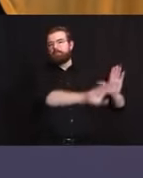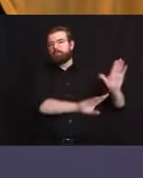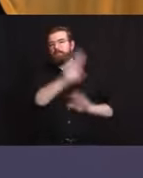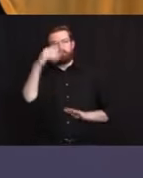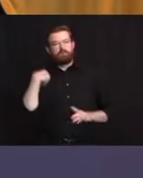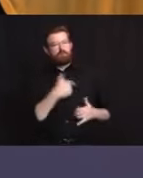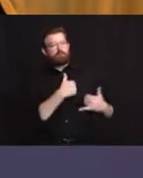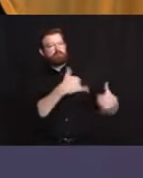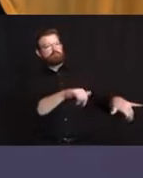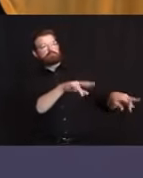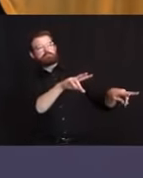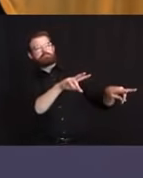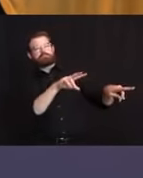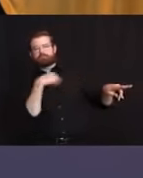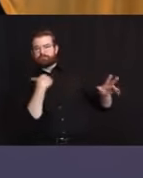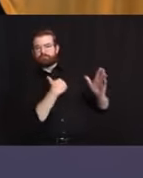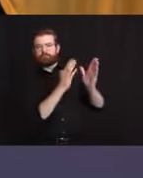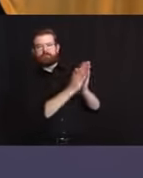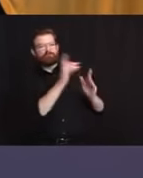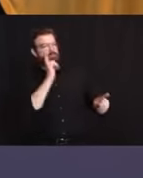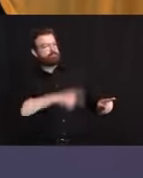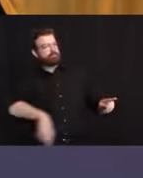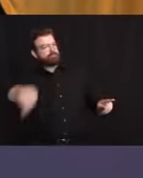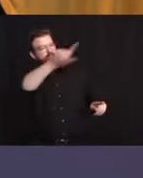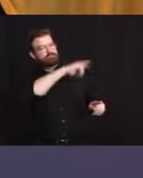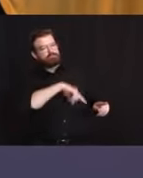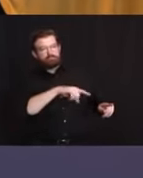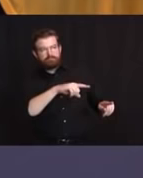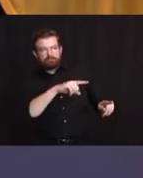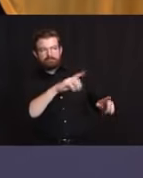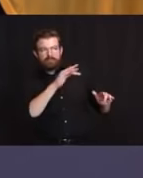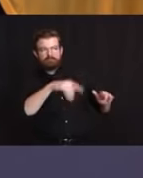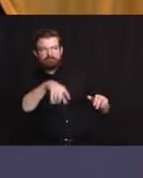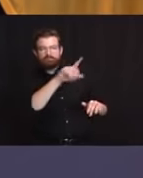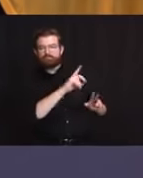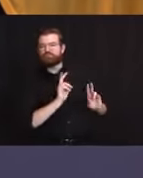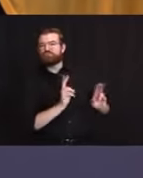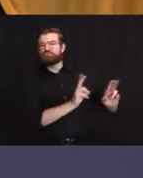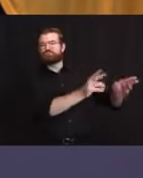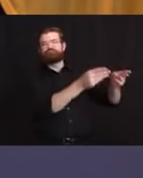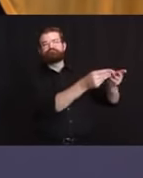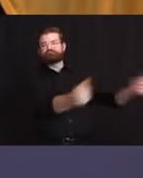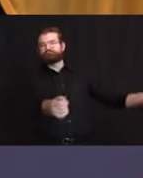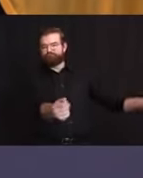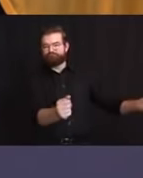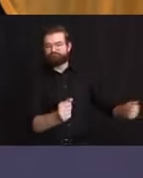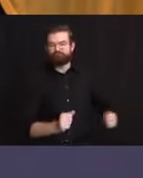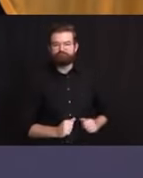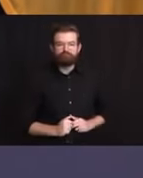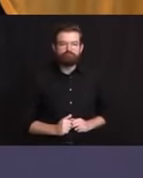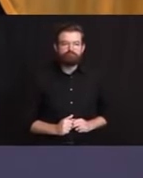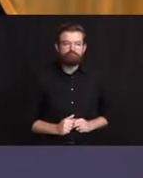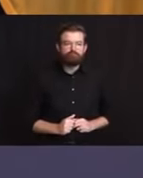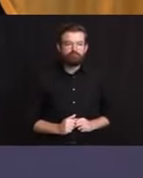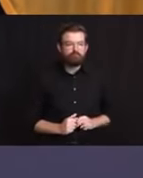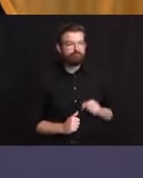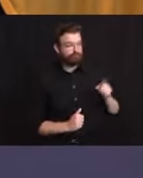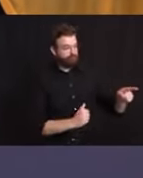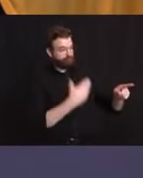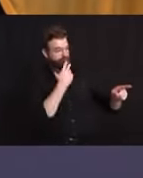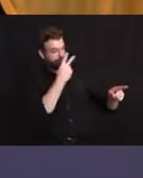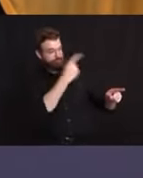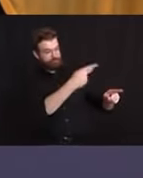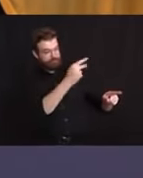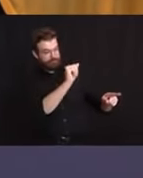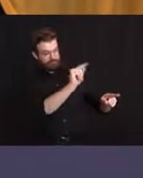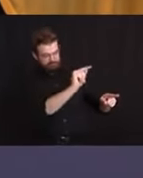and wish them nothing but a speedy resolution. Speaking of being in prayers, Pat, it's good to have you with us. How are